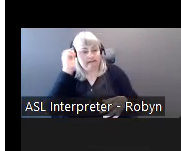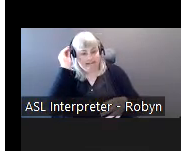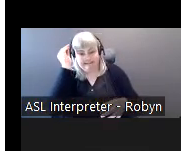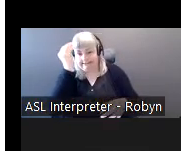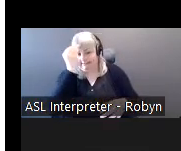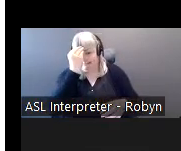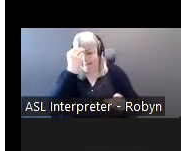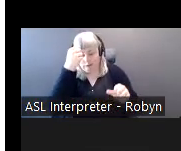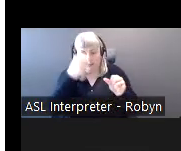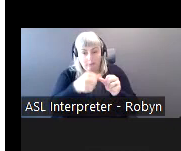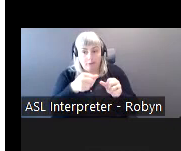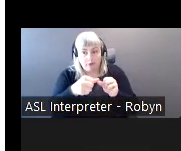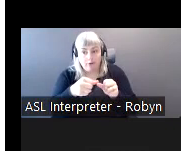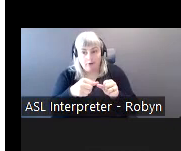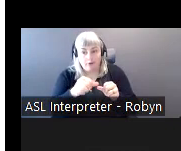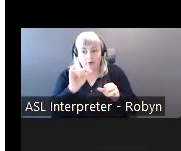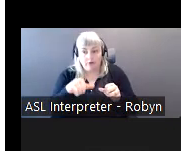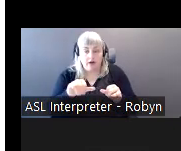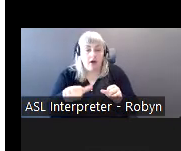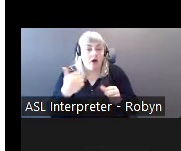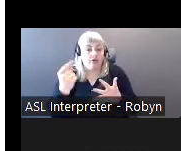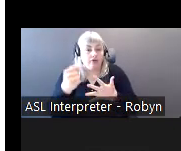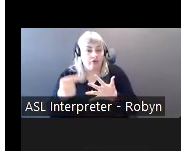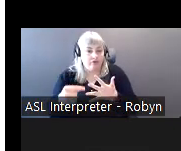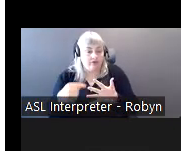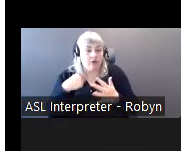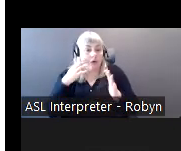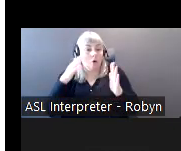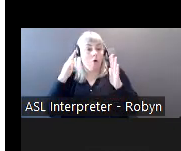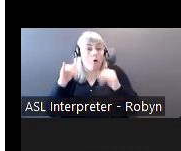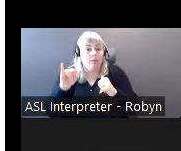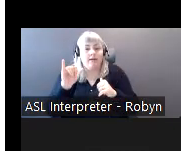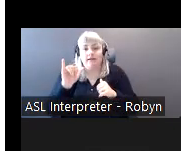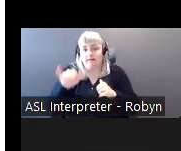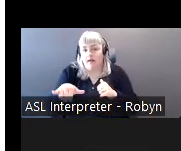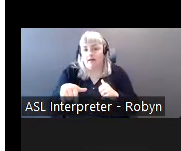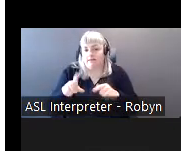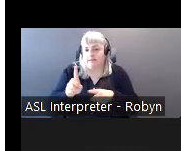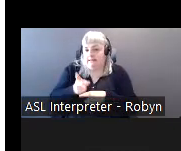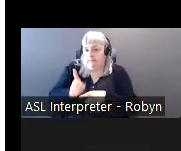that. I also like to remind people that hope is a discipline.